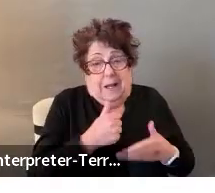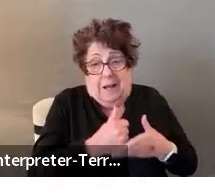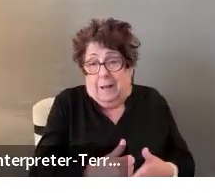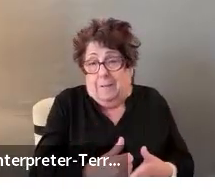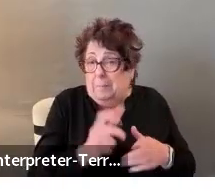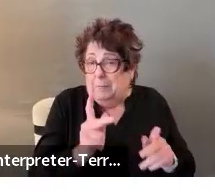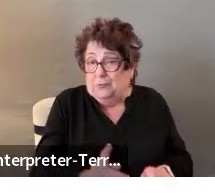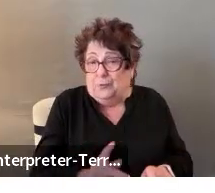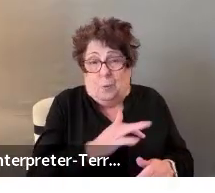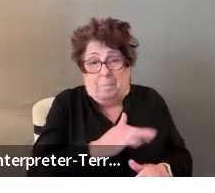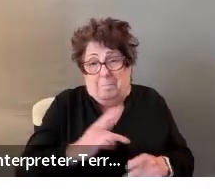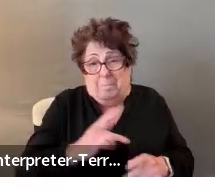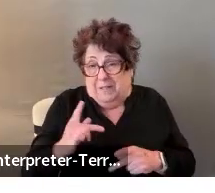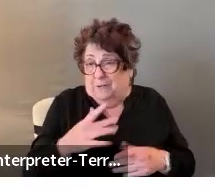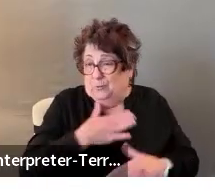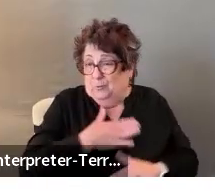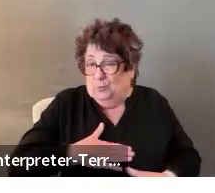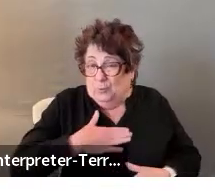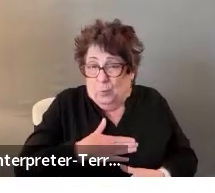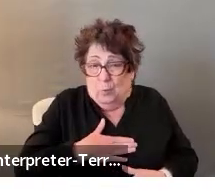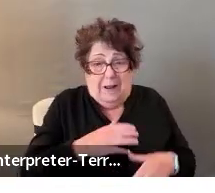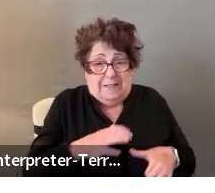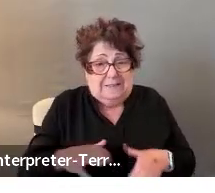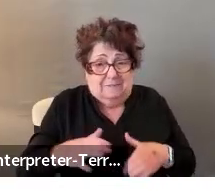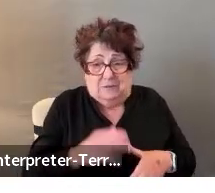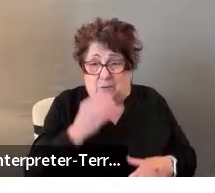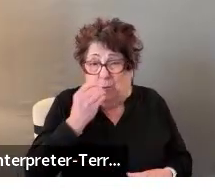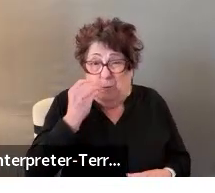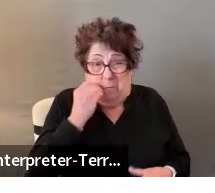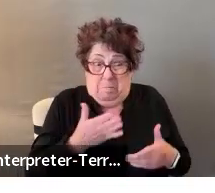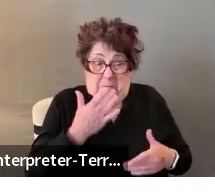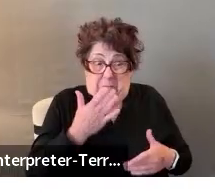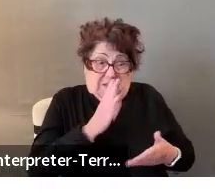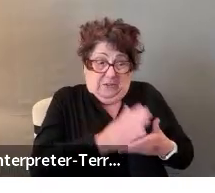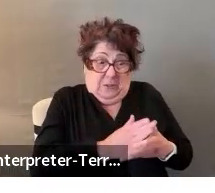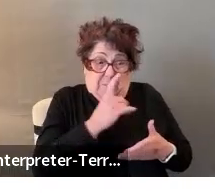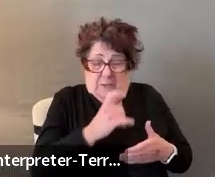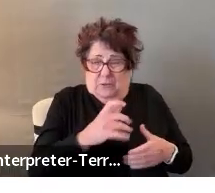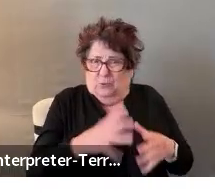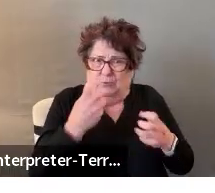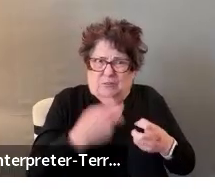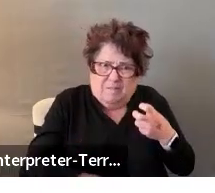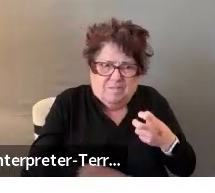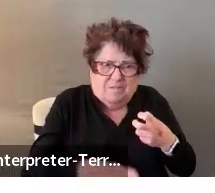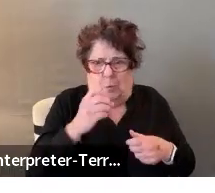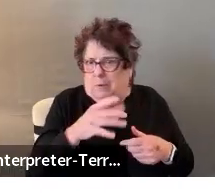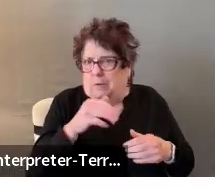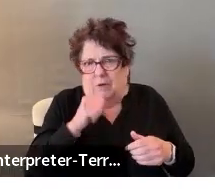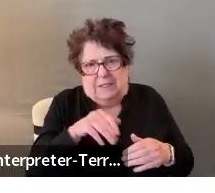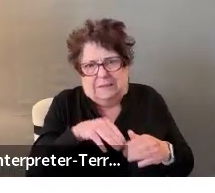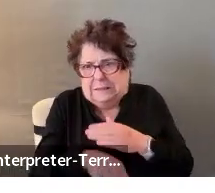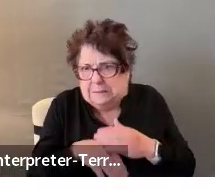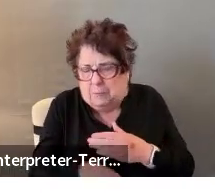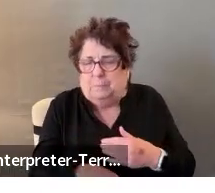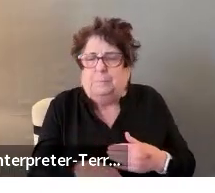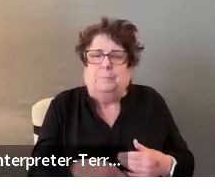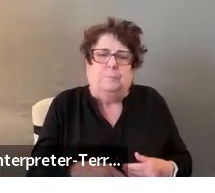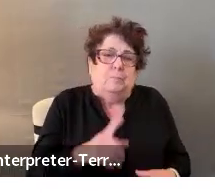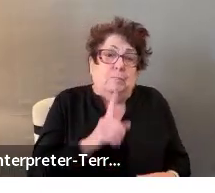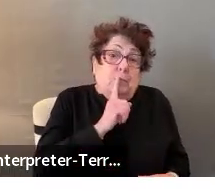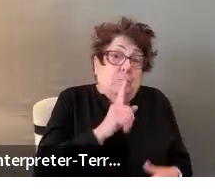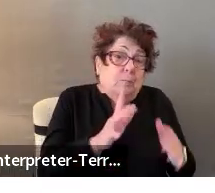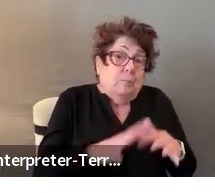that they may have stopped doing because they were too difficult or inaccessible. A very important benefit of